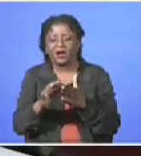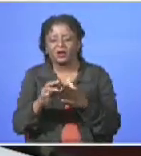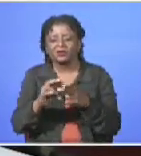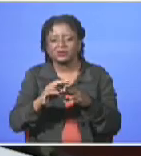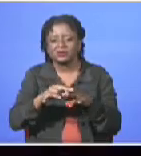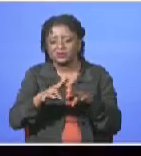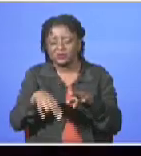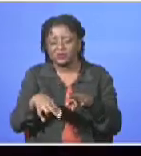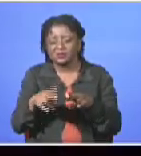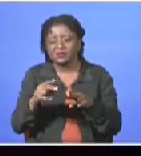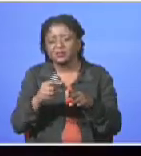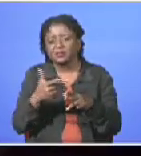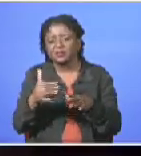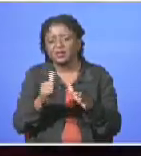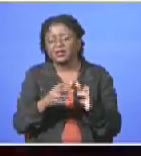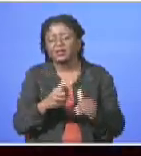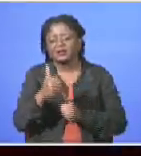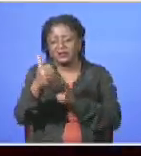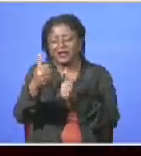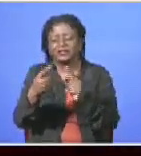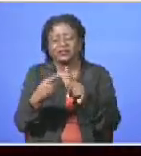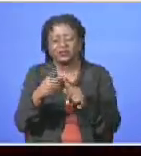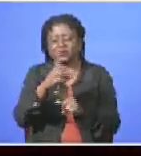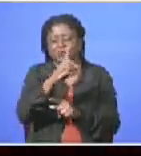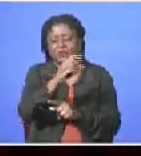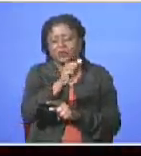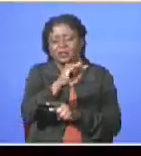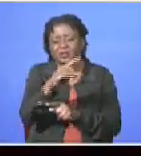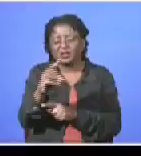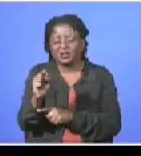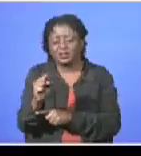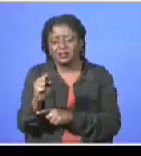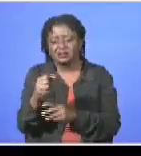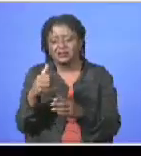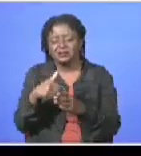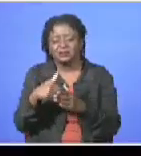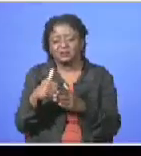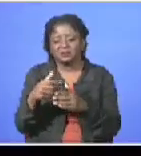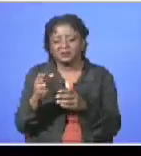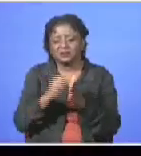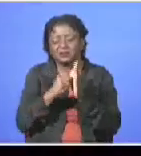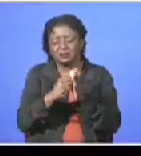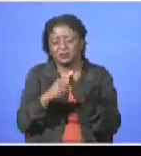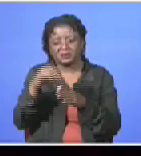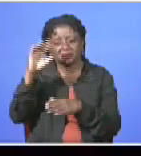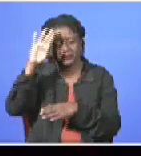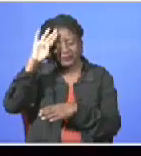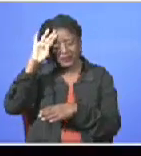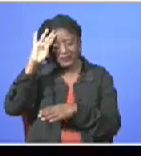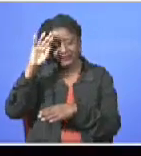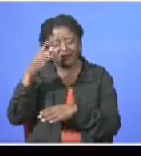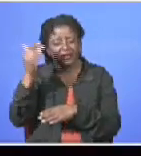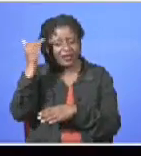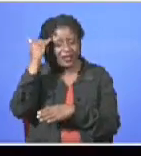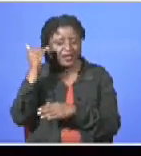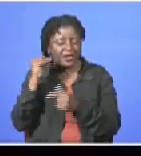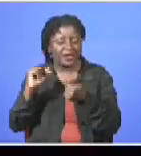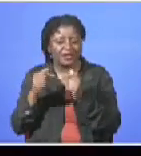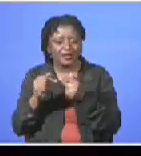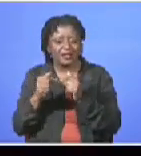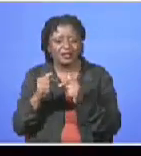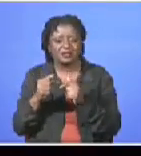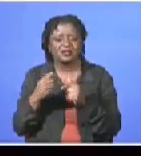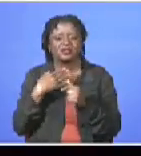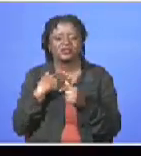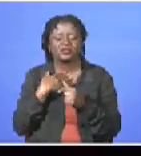advance to AIDS. The primary symptoms of HIV include fever, headache, sore throat, and painful mouth sores, among